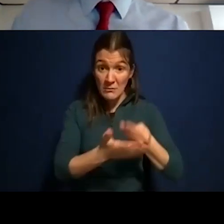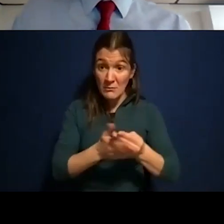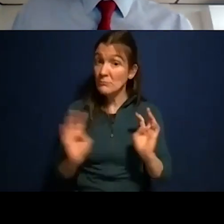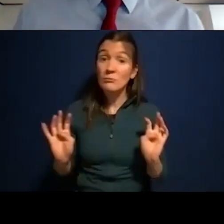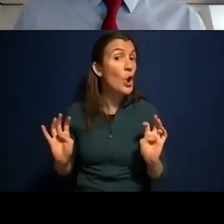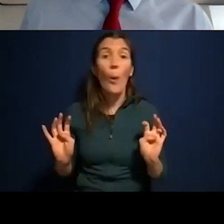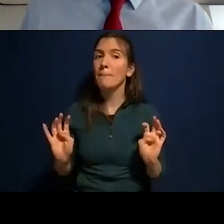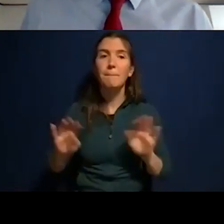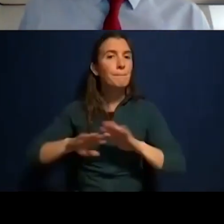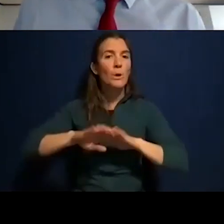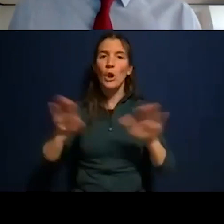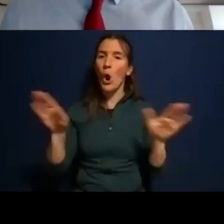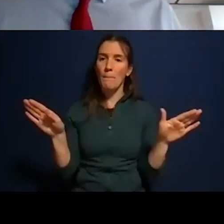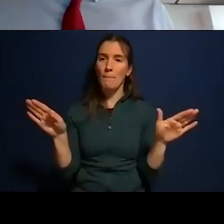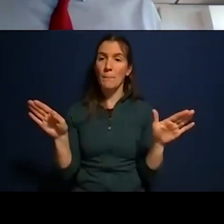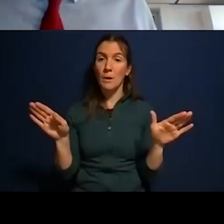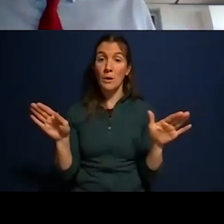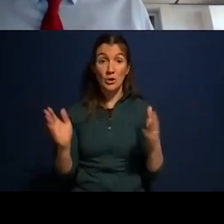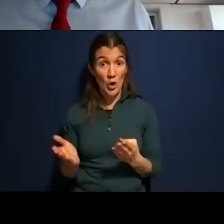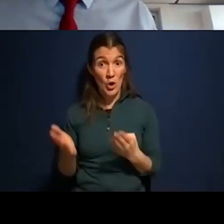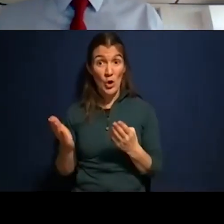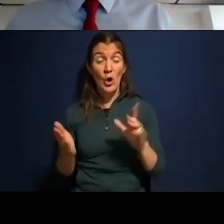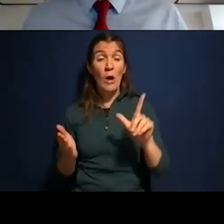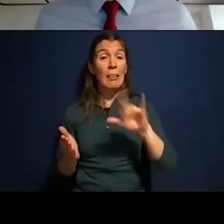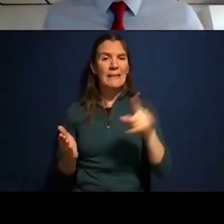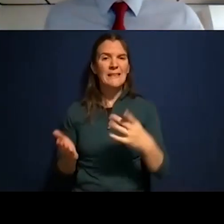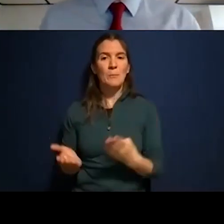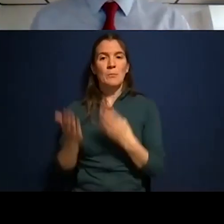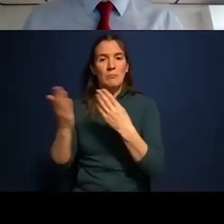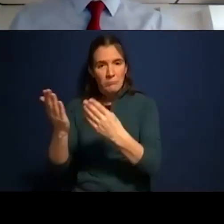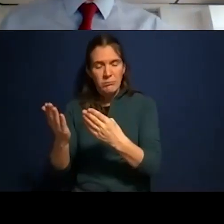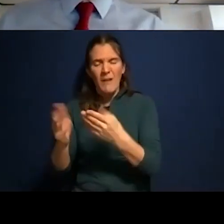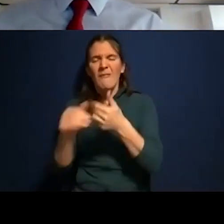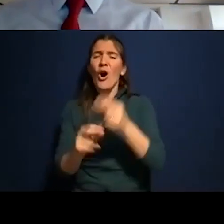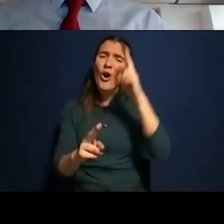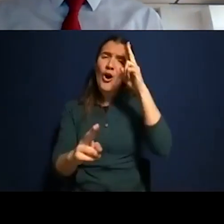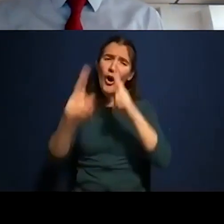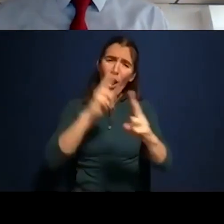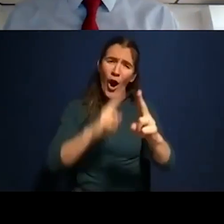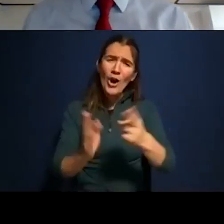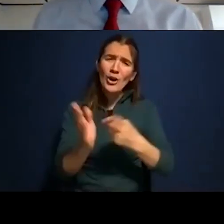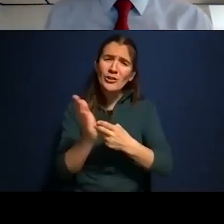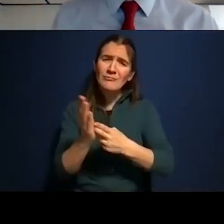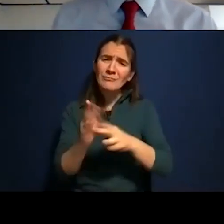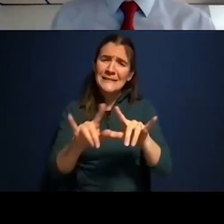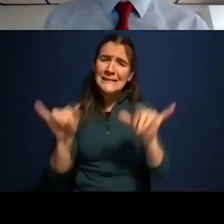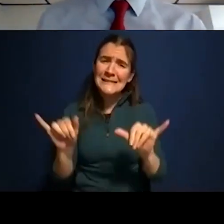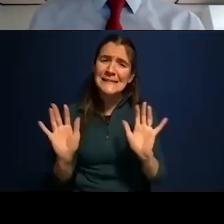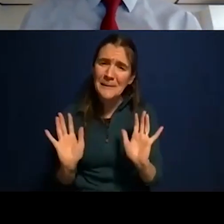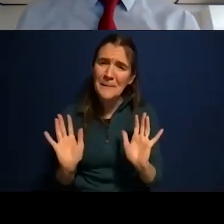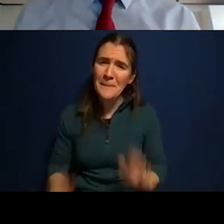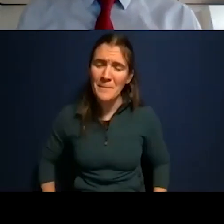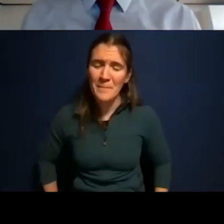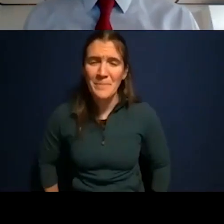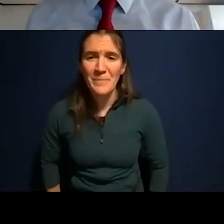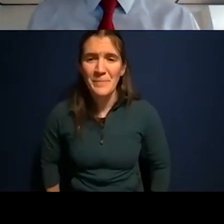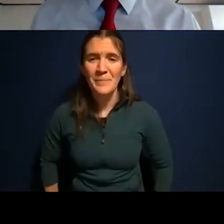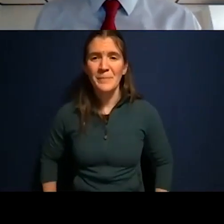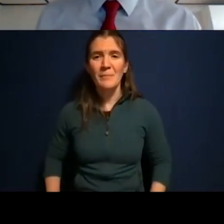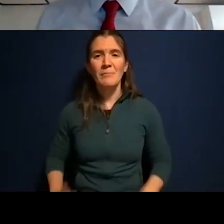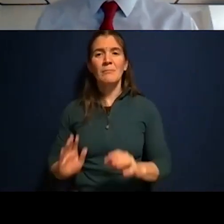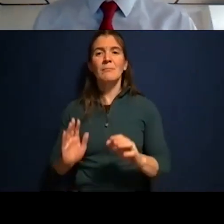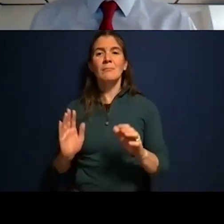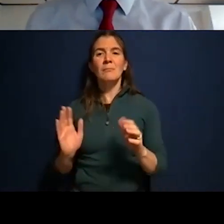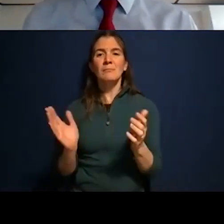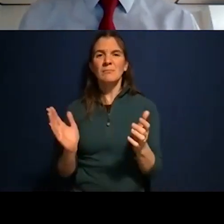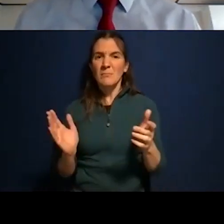No, so we're going to, should go honor system until we have such a okay, but amount in